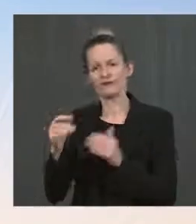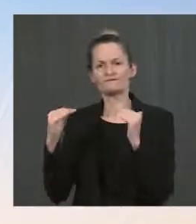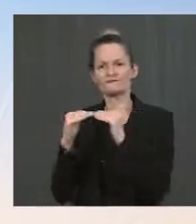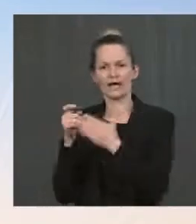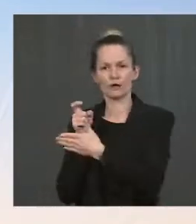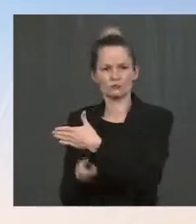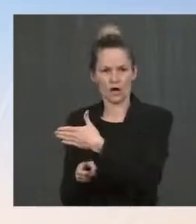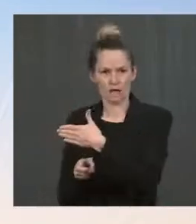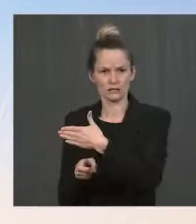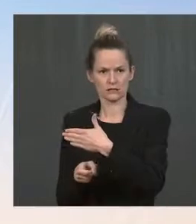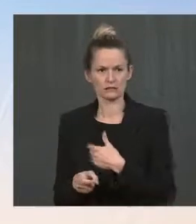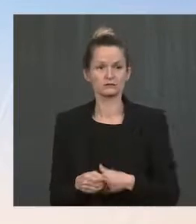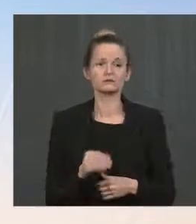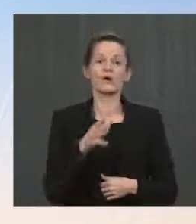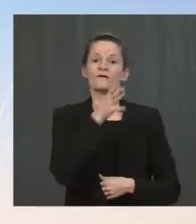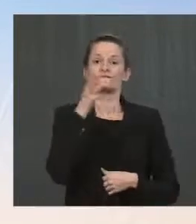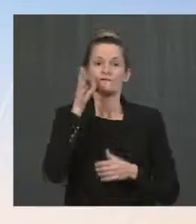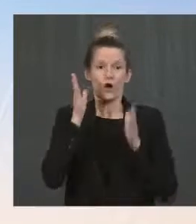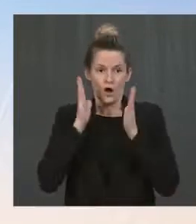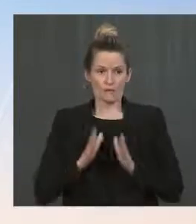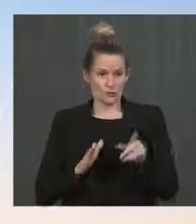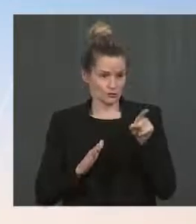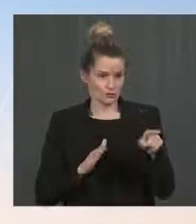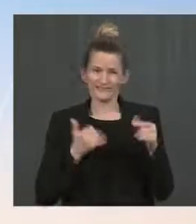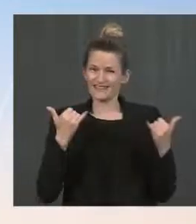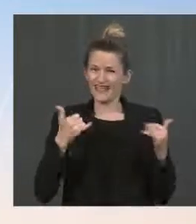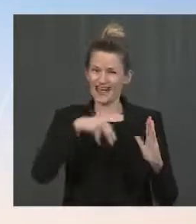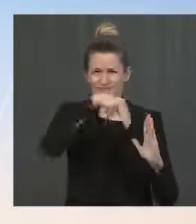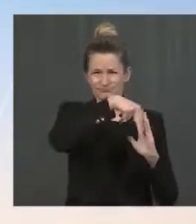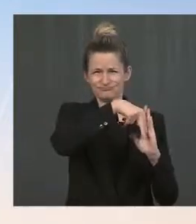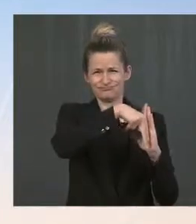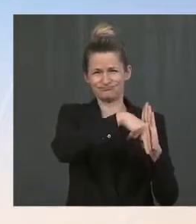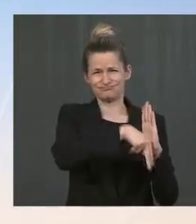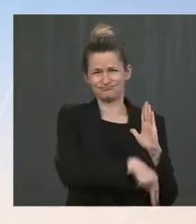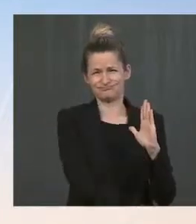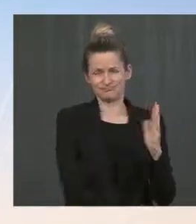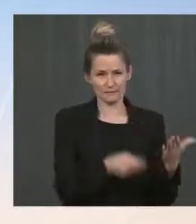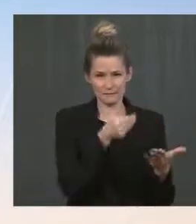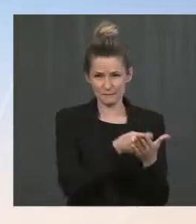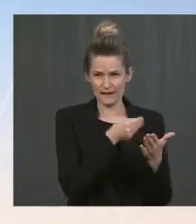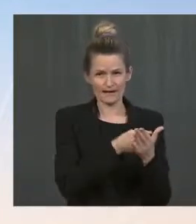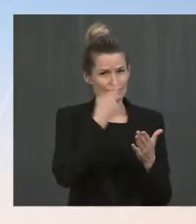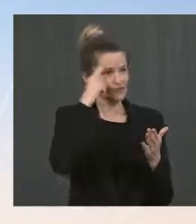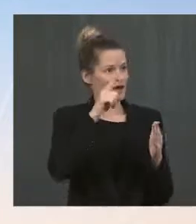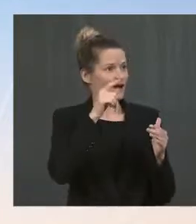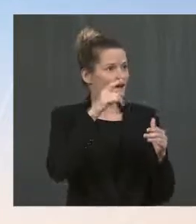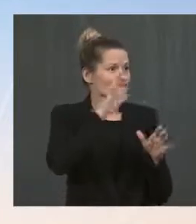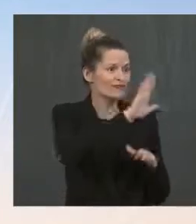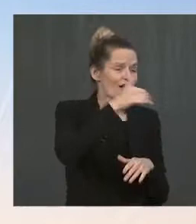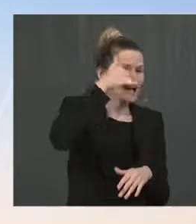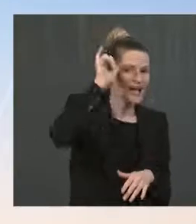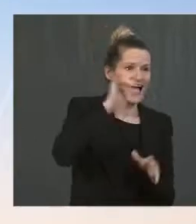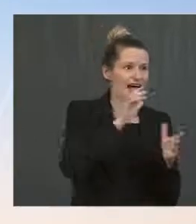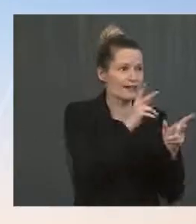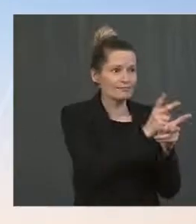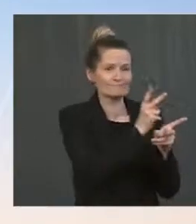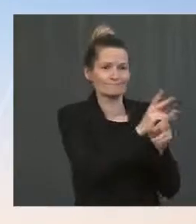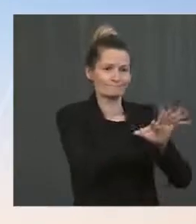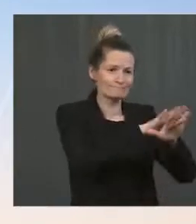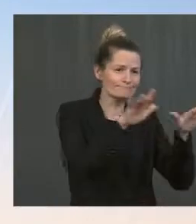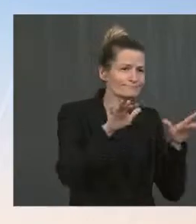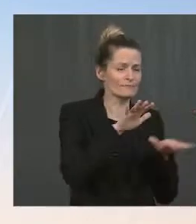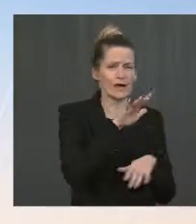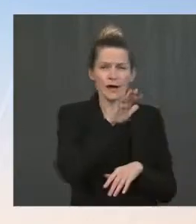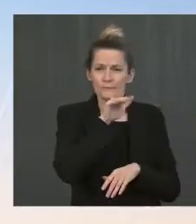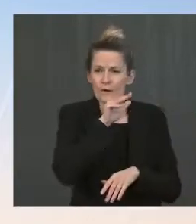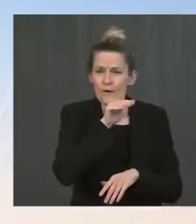hogs, and poultry that they're selling at a time when consumers are seeing higher prices at the grocery store, and as Brian alluded to, the